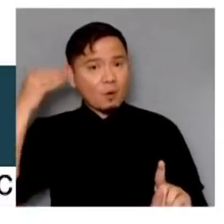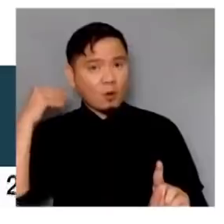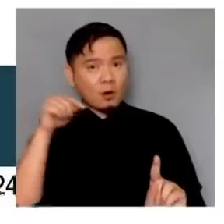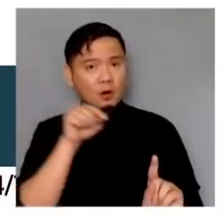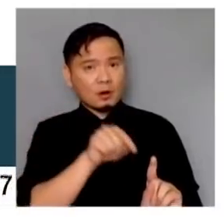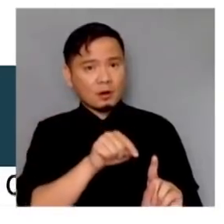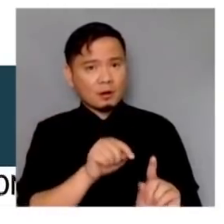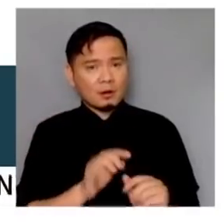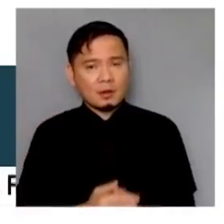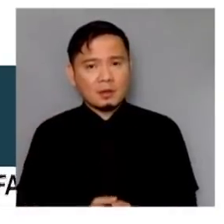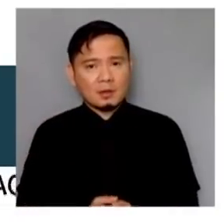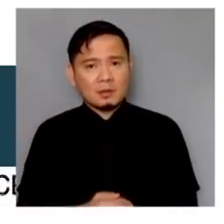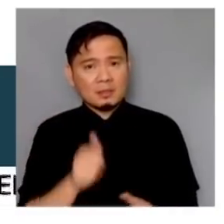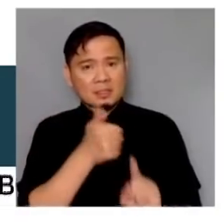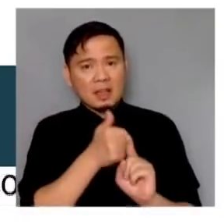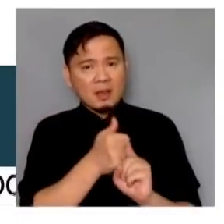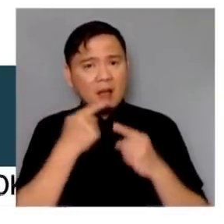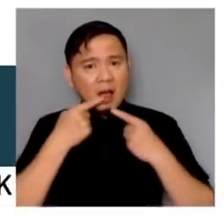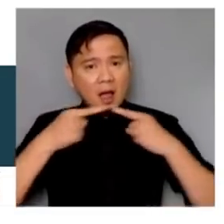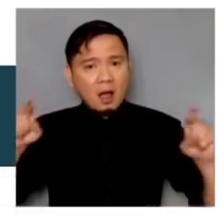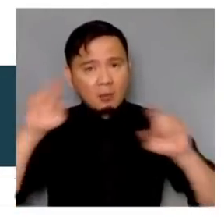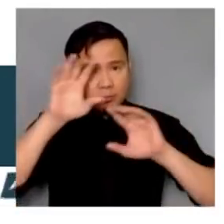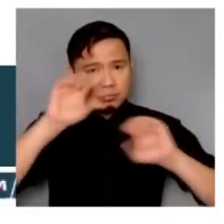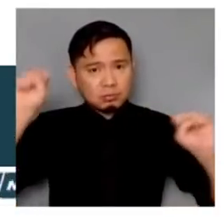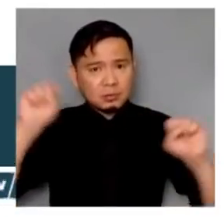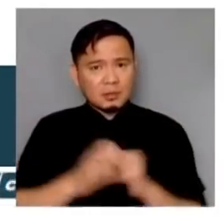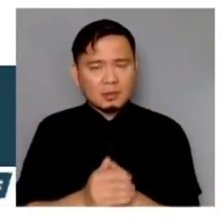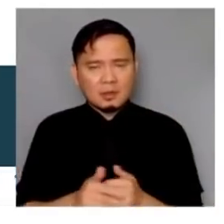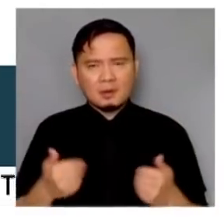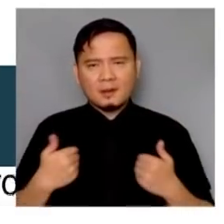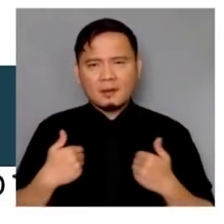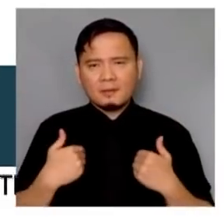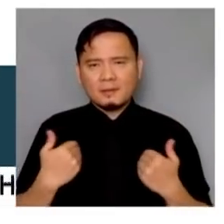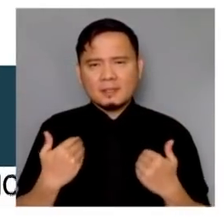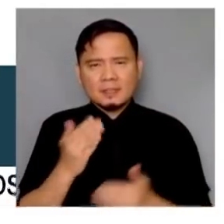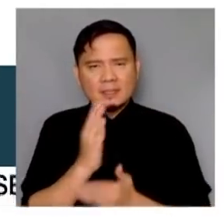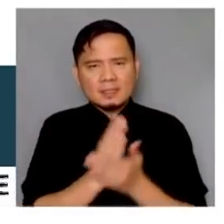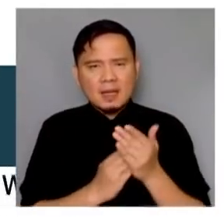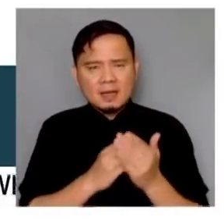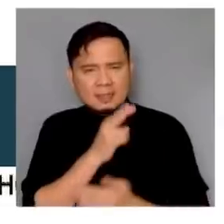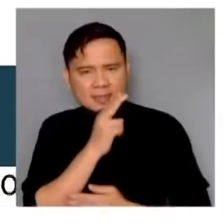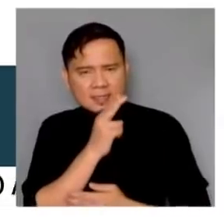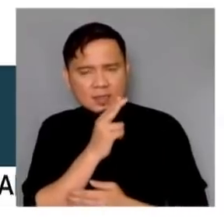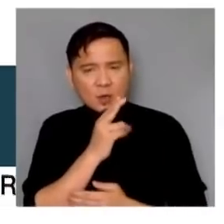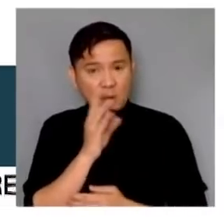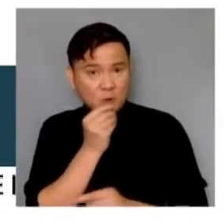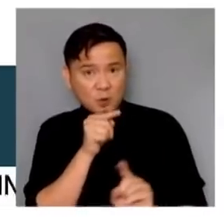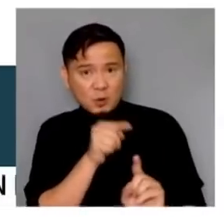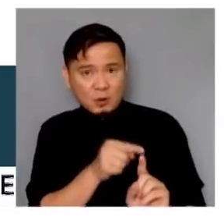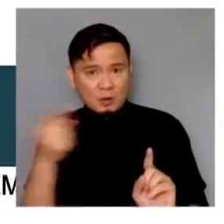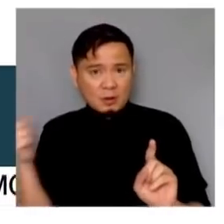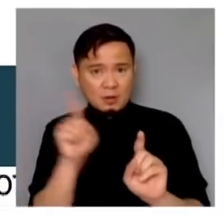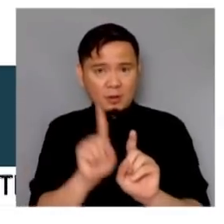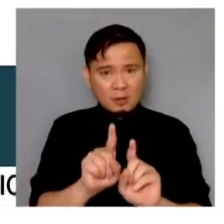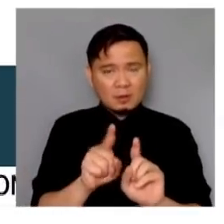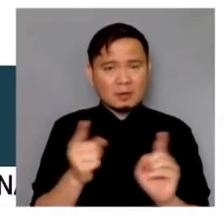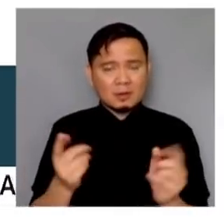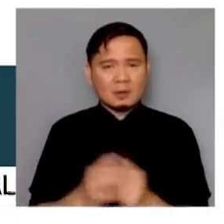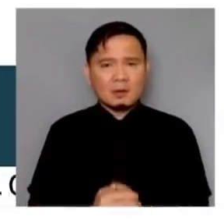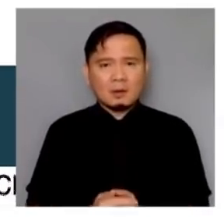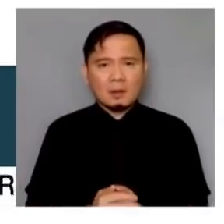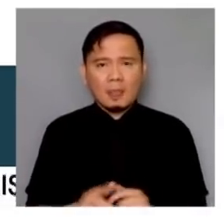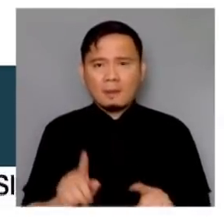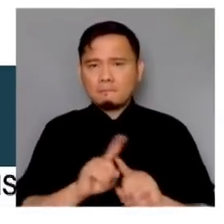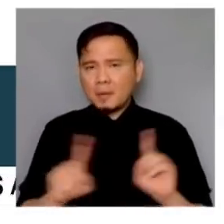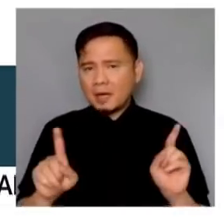his bid for the presidency, there was a lot of speculations as to who his running mate will be. Is it true, Senator, that